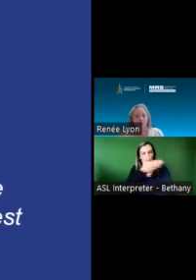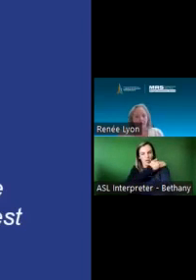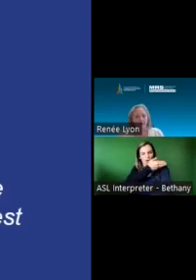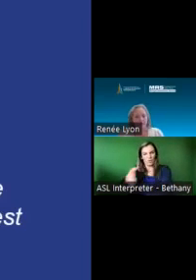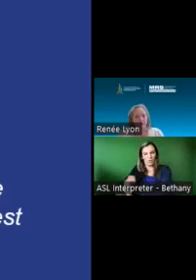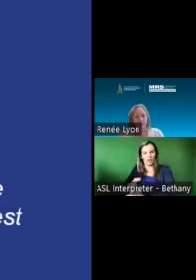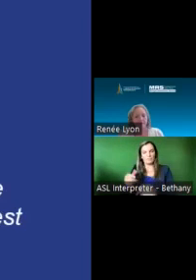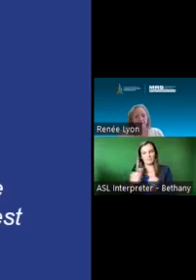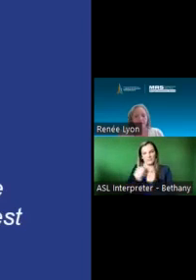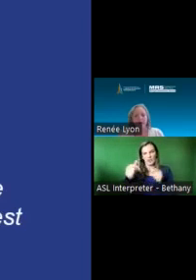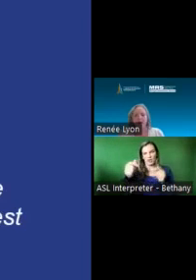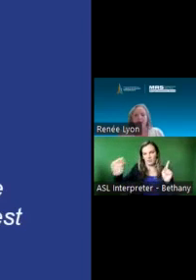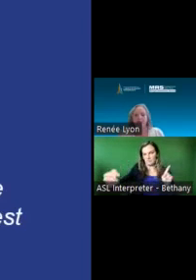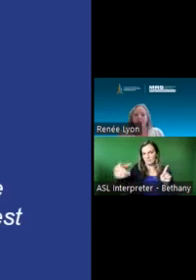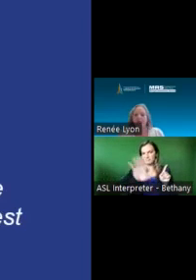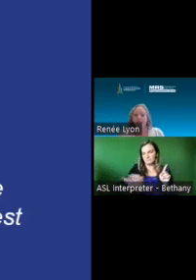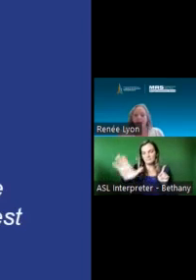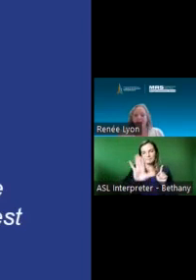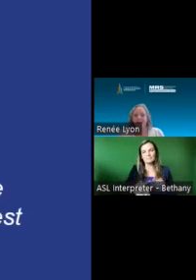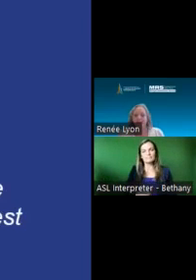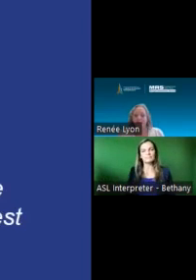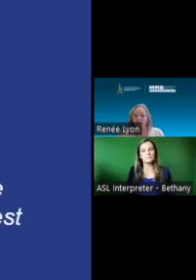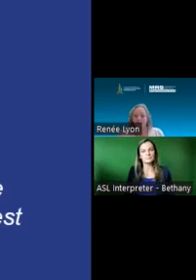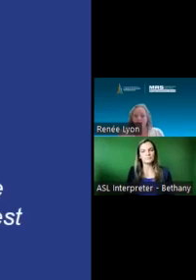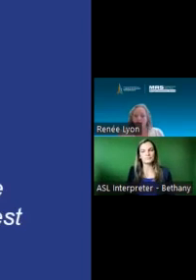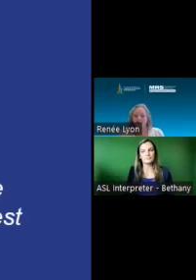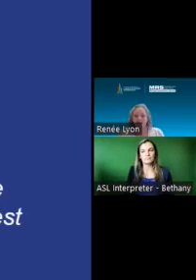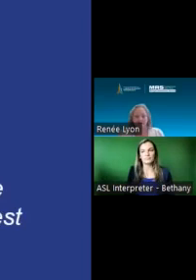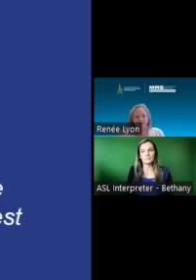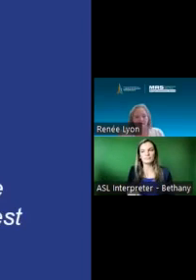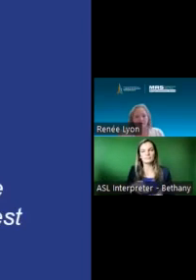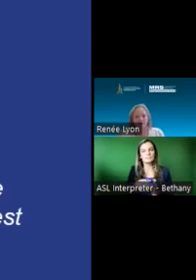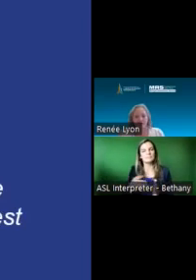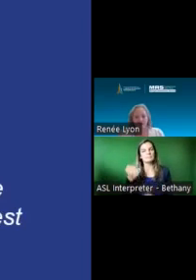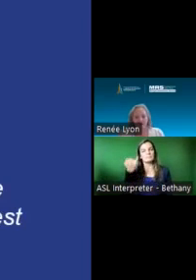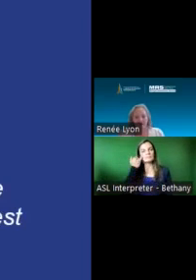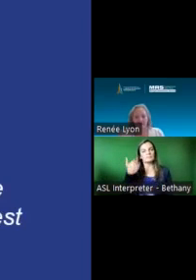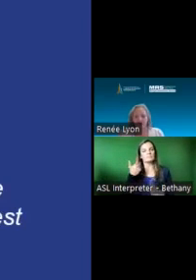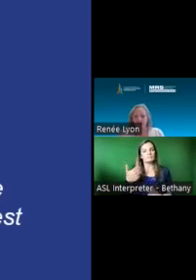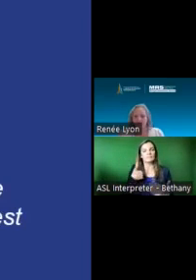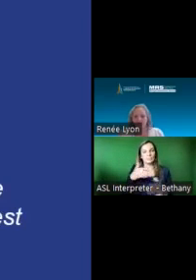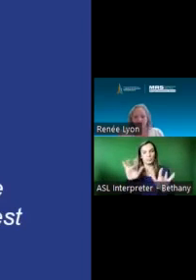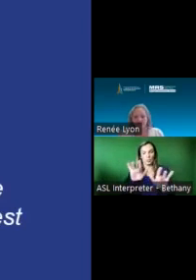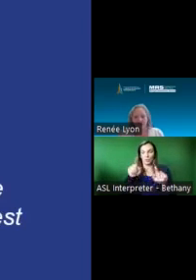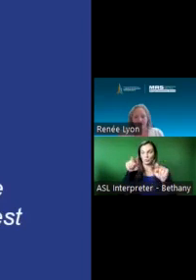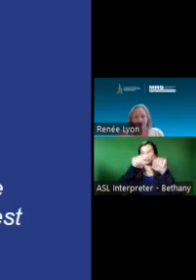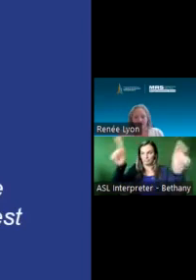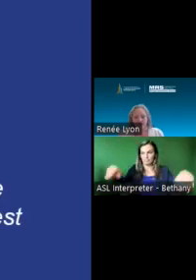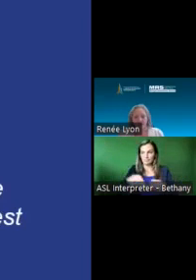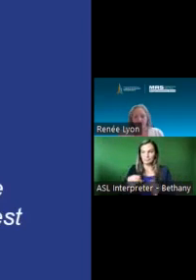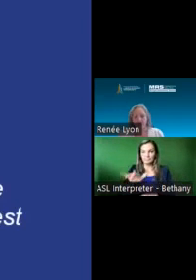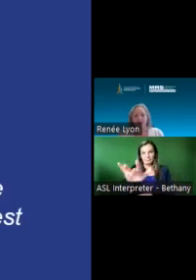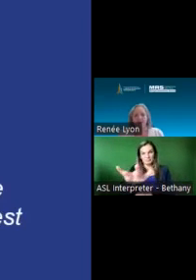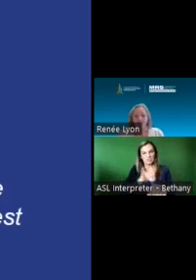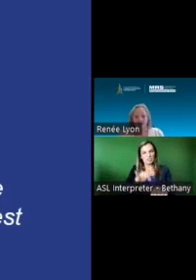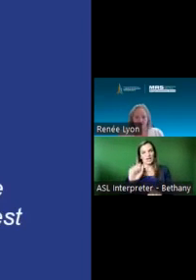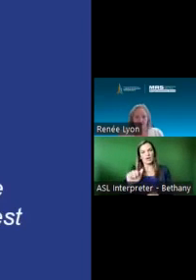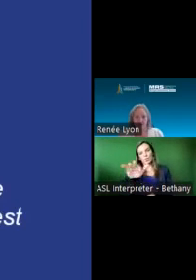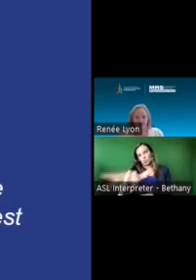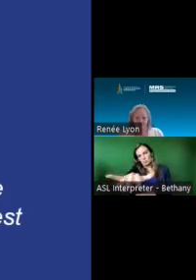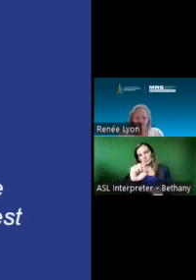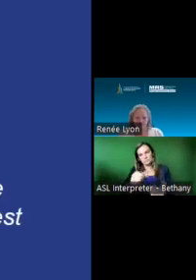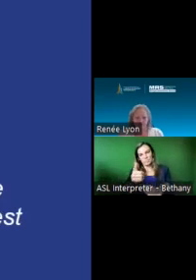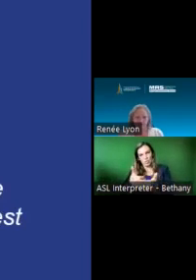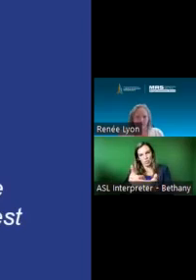arms straight out in front of you, you should be able to just touch the monitor, plus or minus a couple inches is